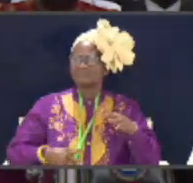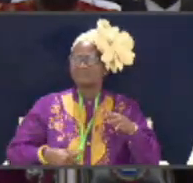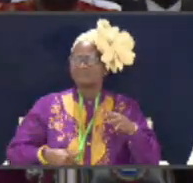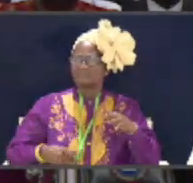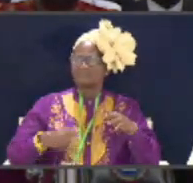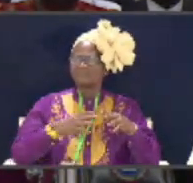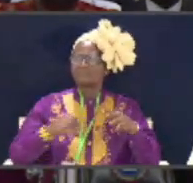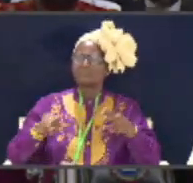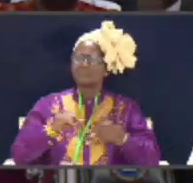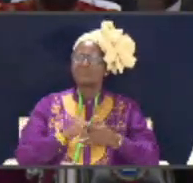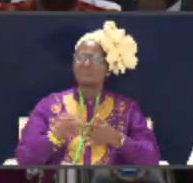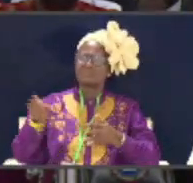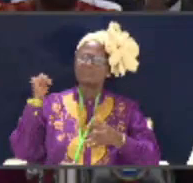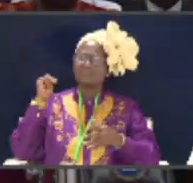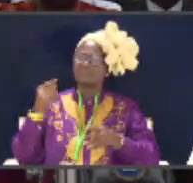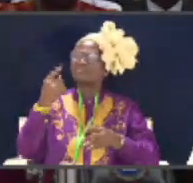And it was always a boy.